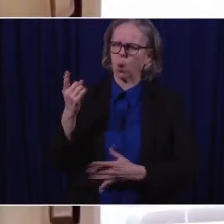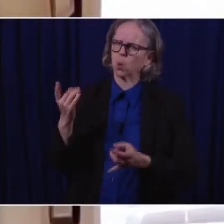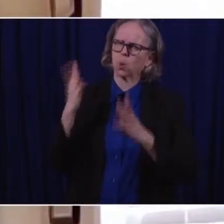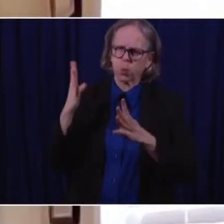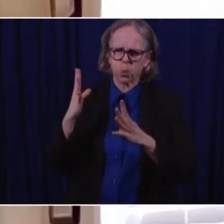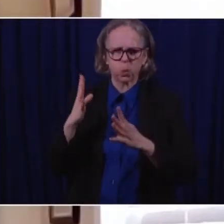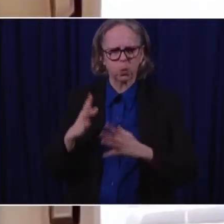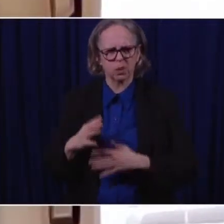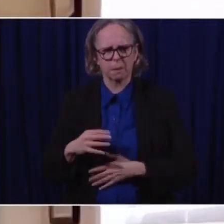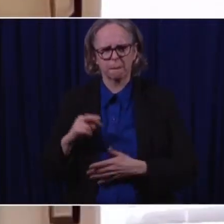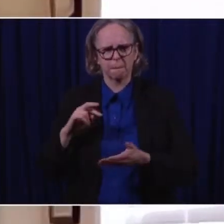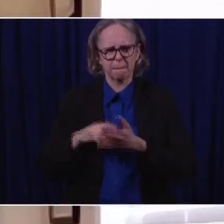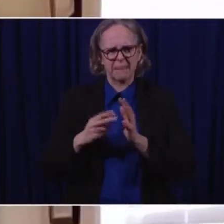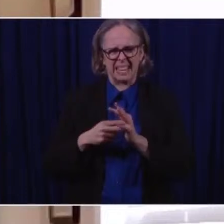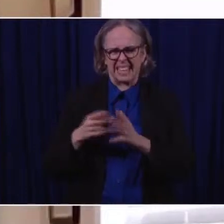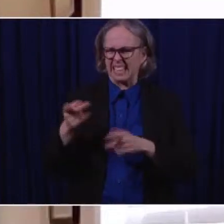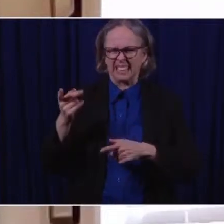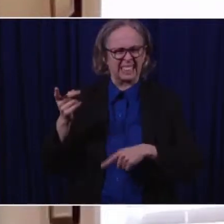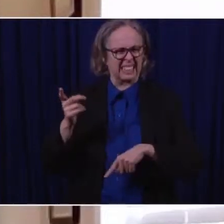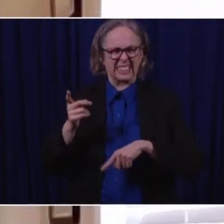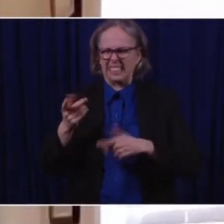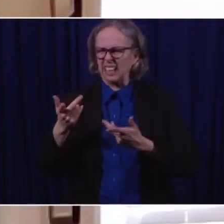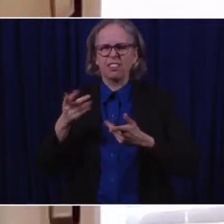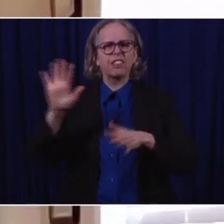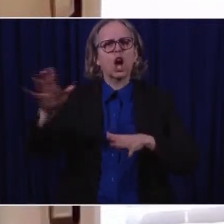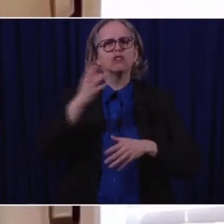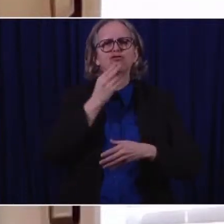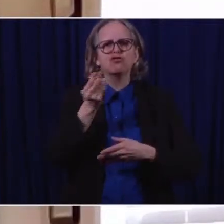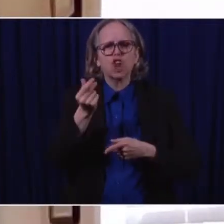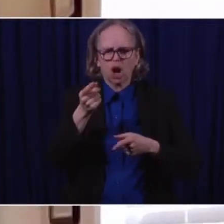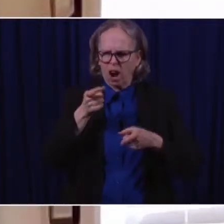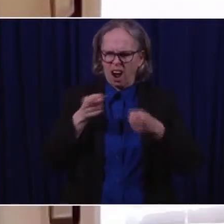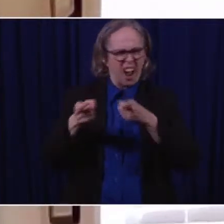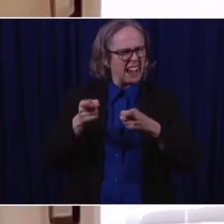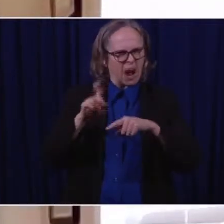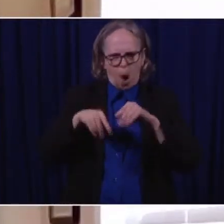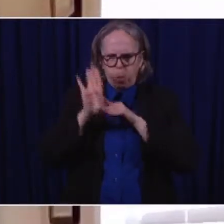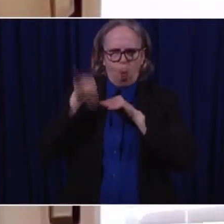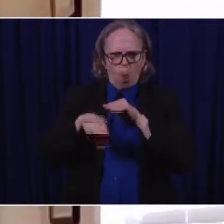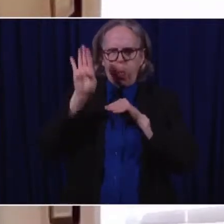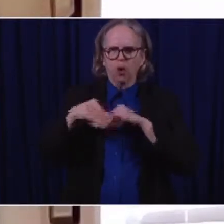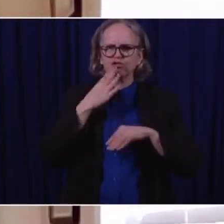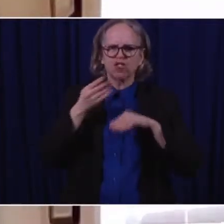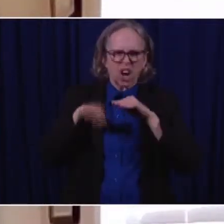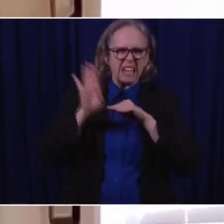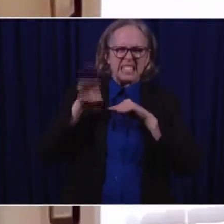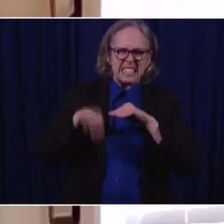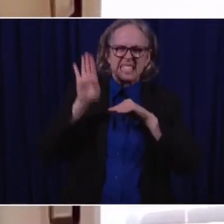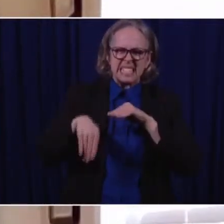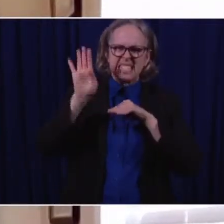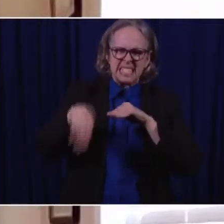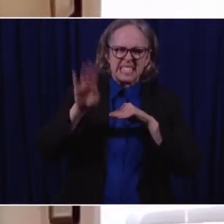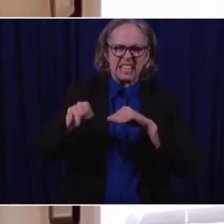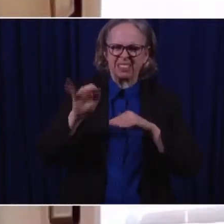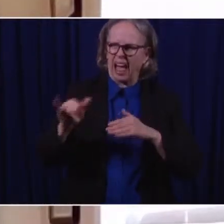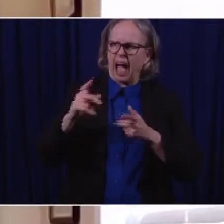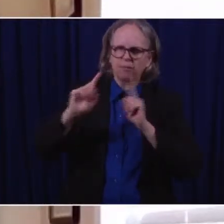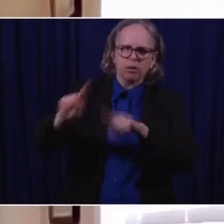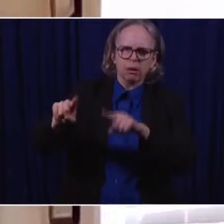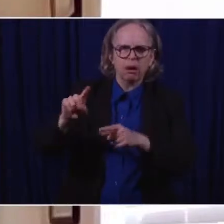good control of their blood sugars and have needed to go to the hospital for the treatment of things